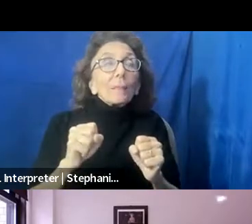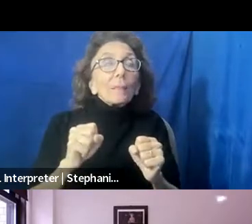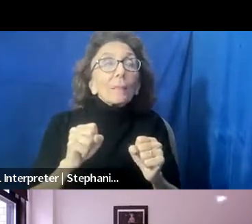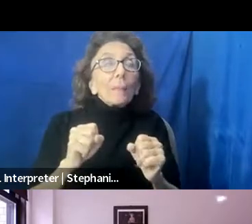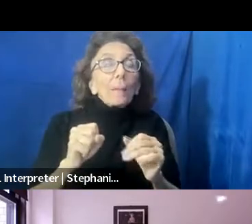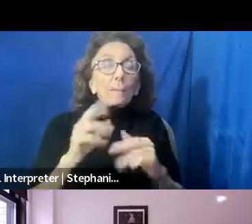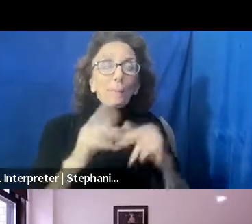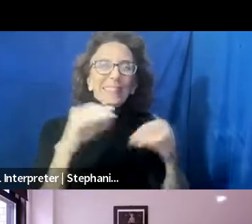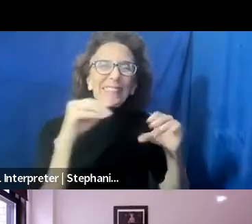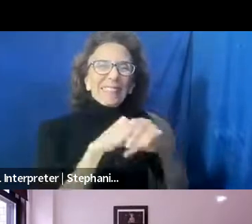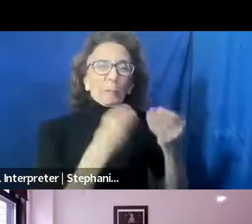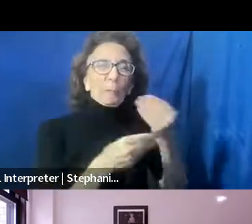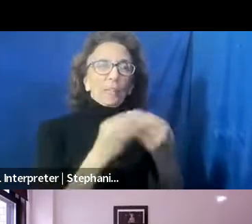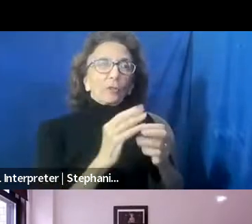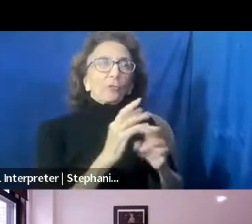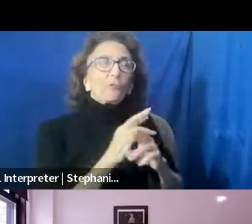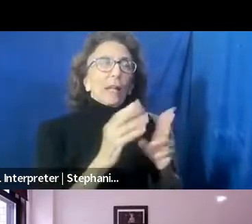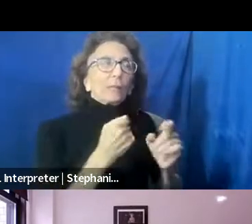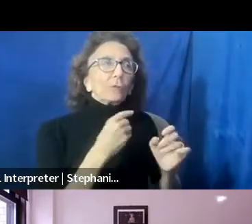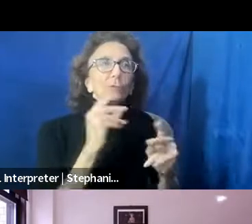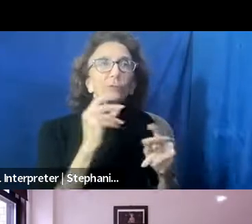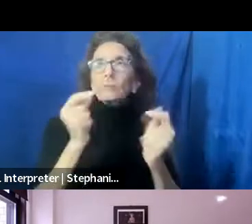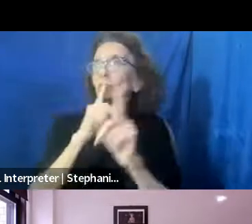response. I